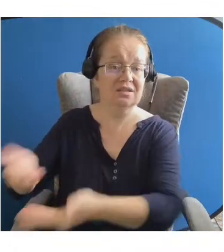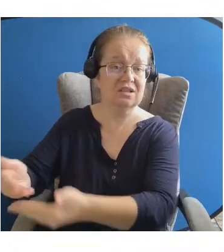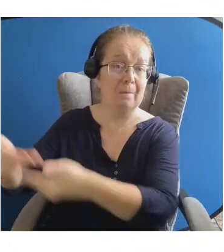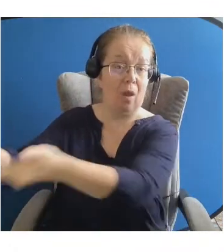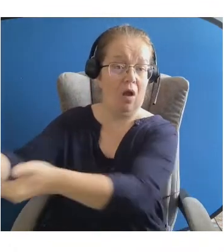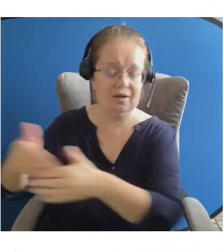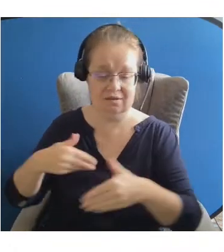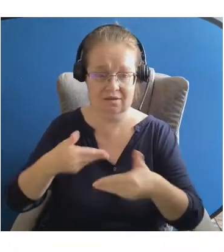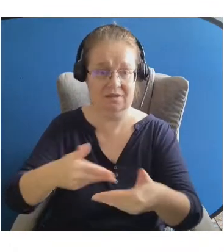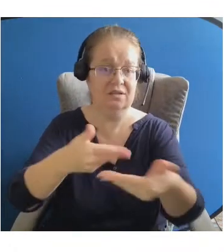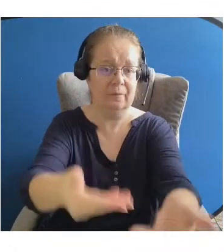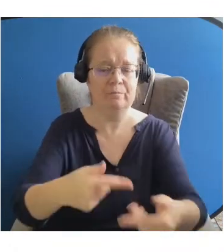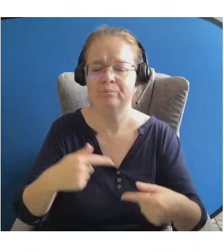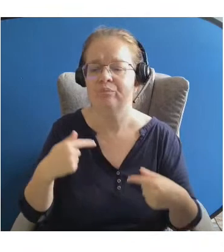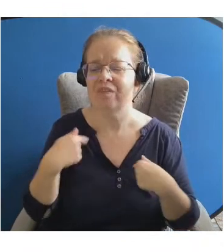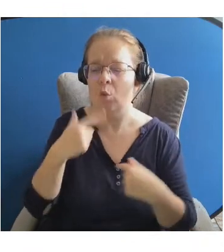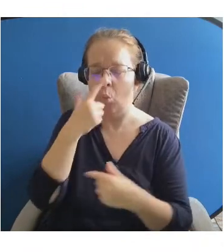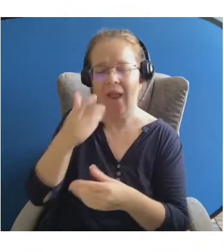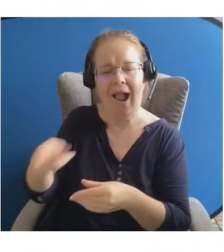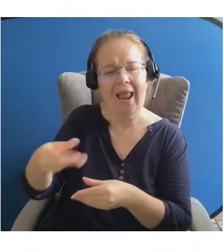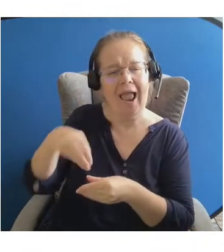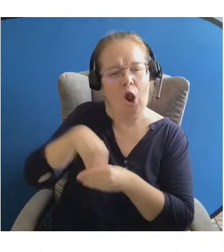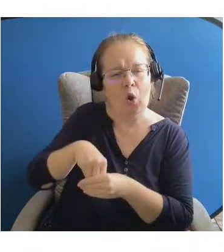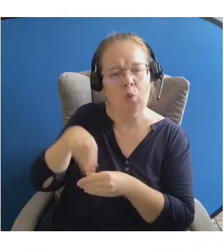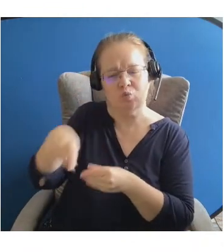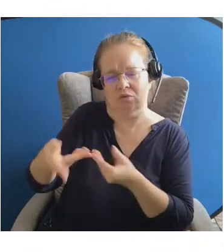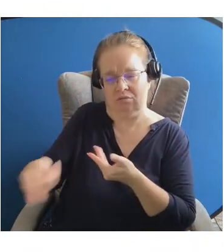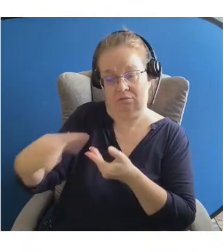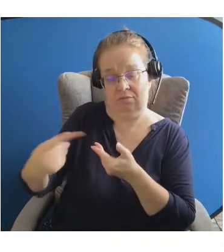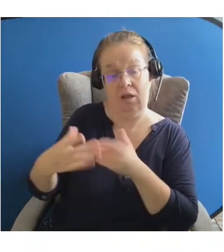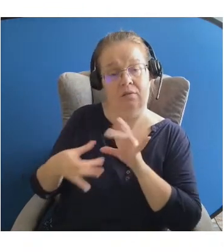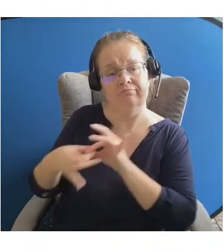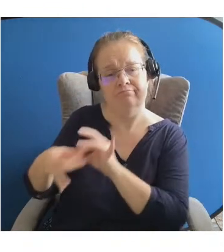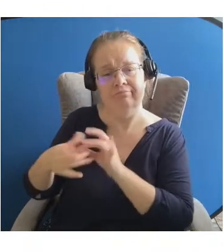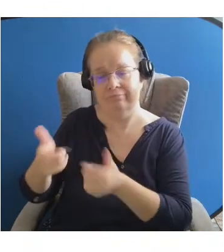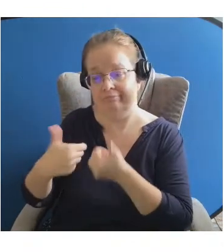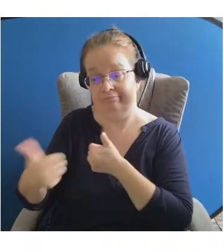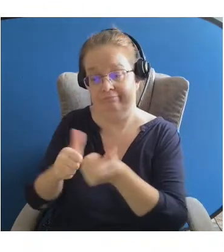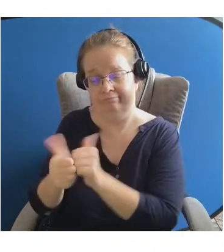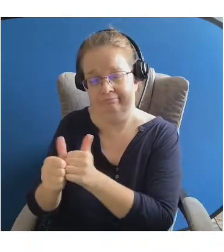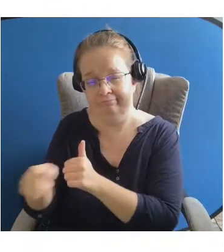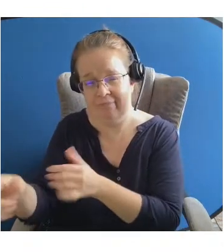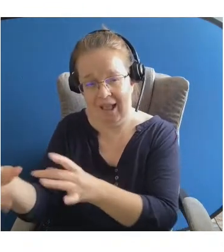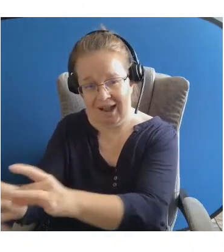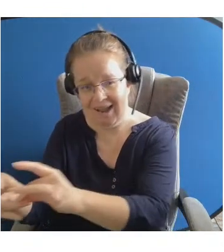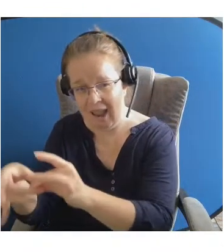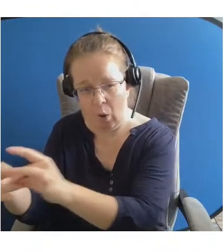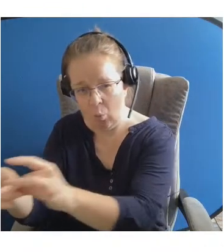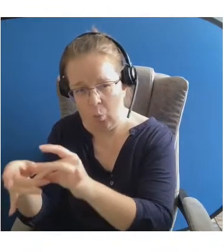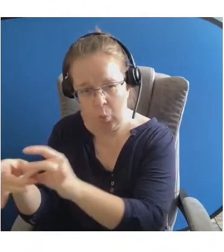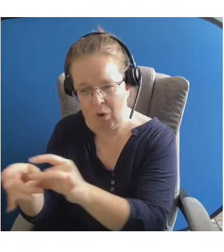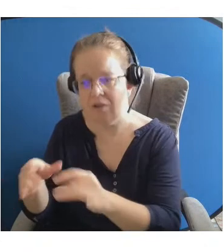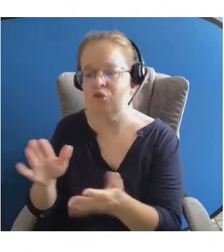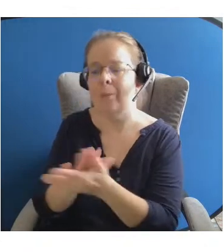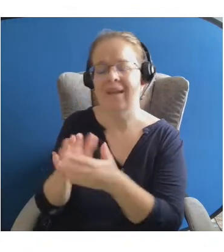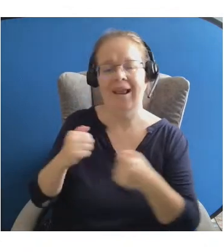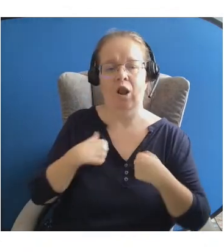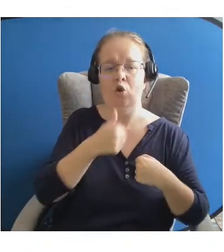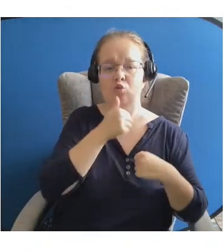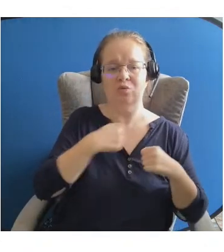disability awareness an important part of that participation in those networks to reach other businesses with